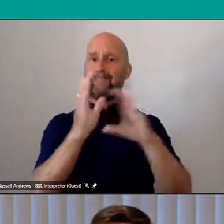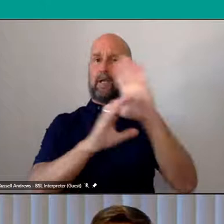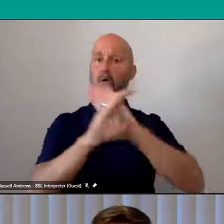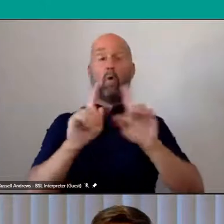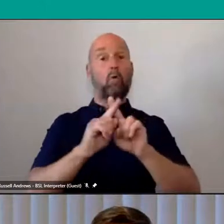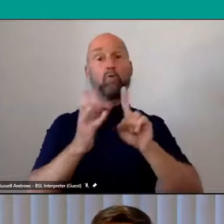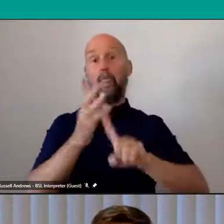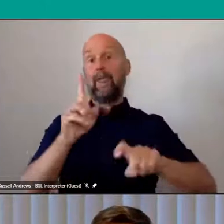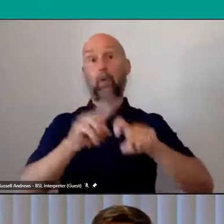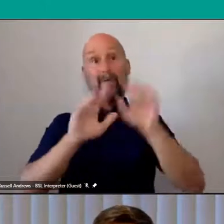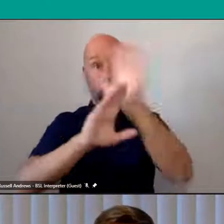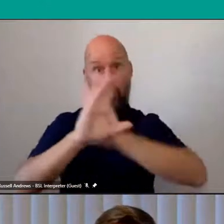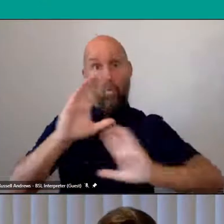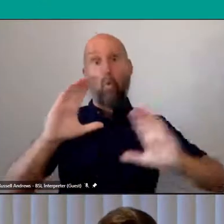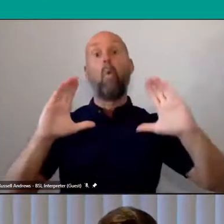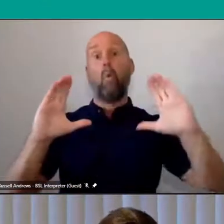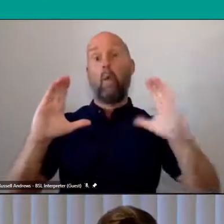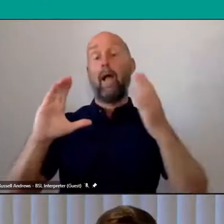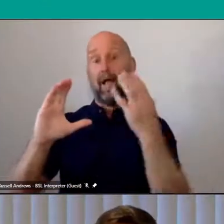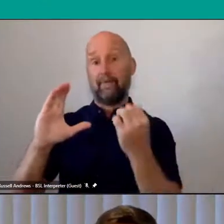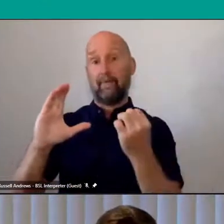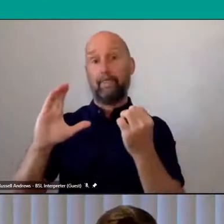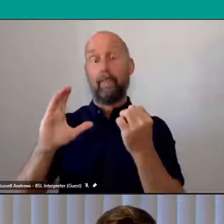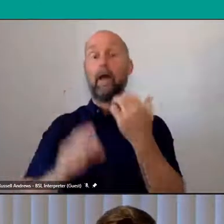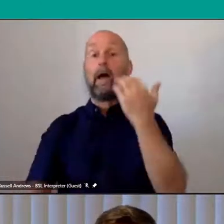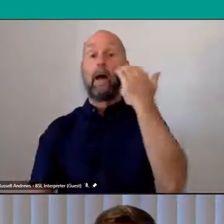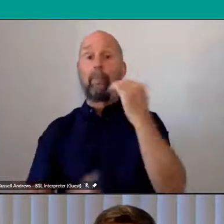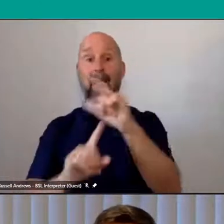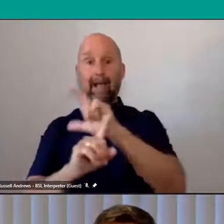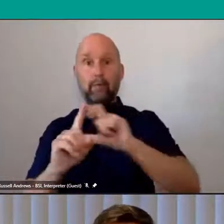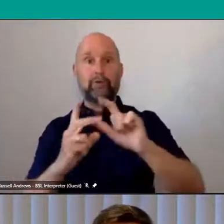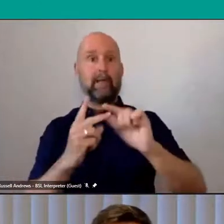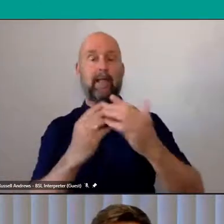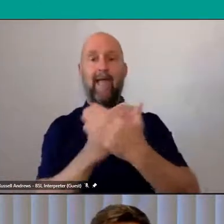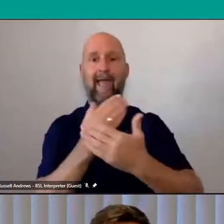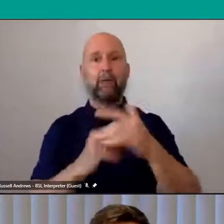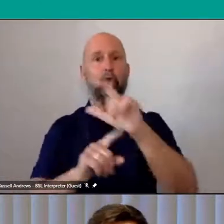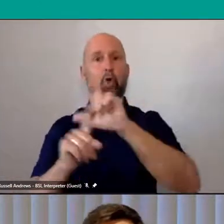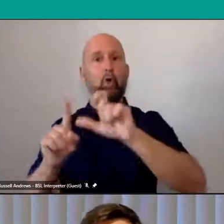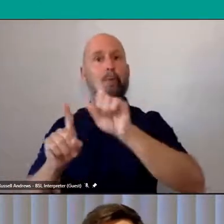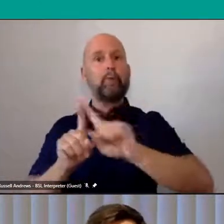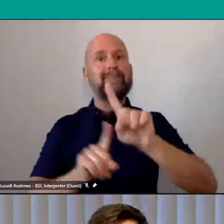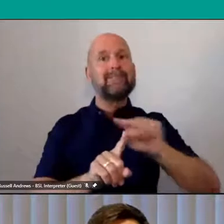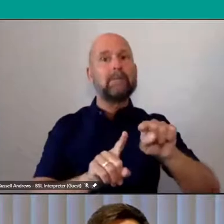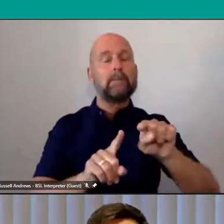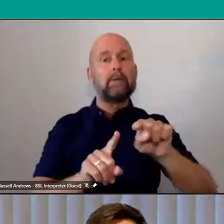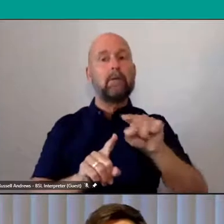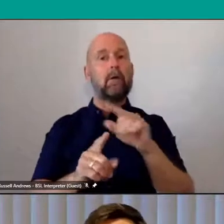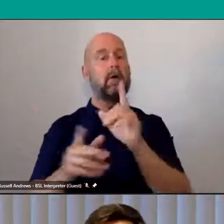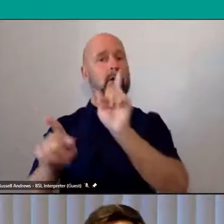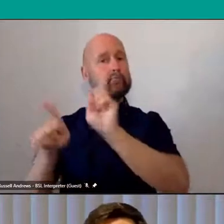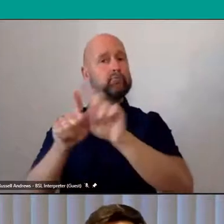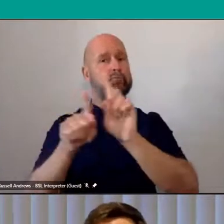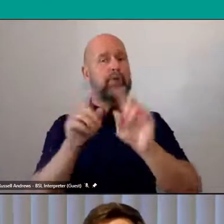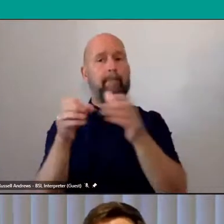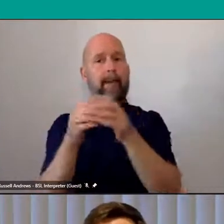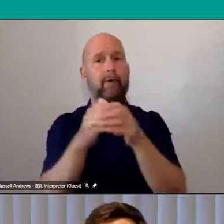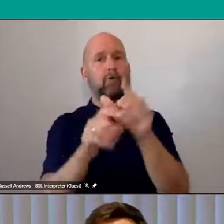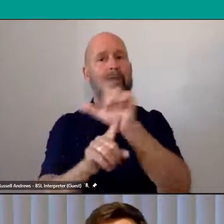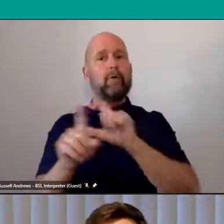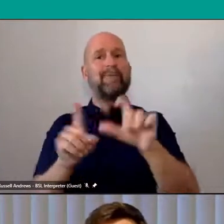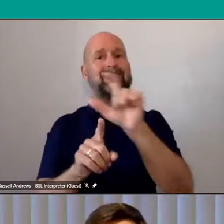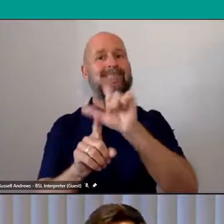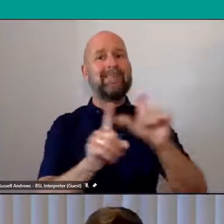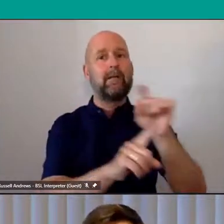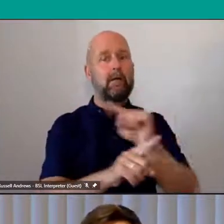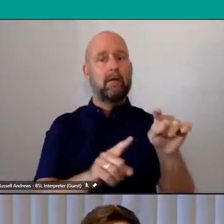country, our Black community, our Asian communities, all minority communities are overrepresented